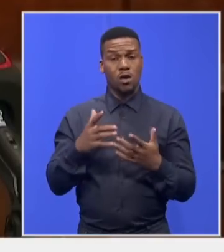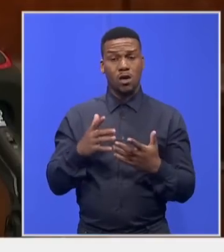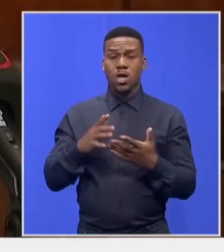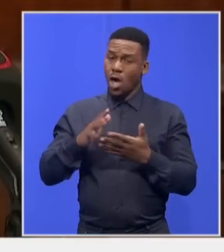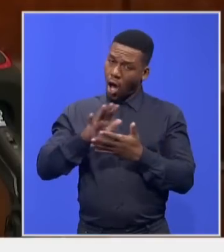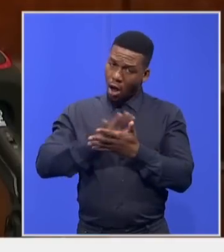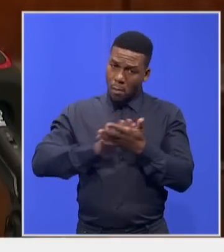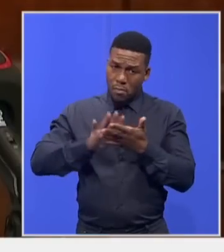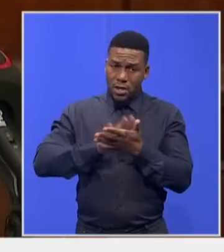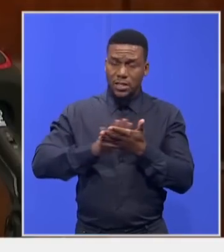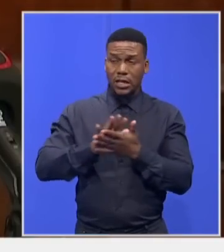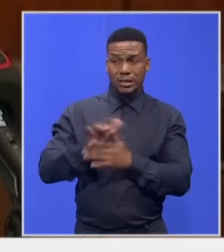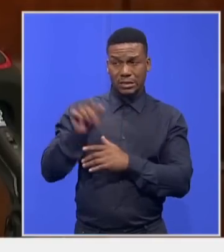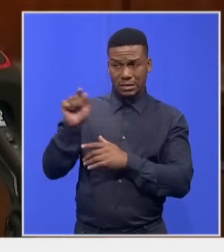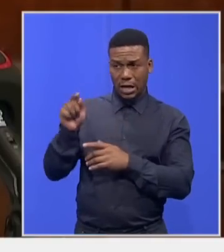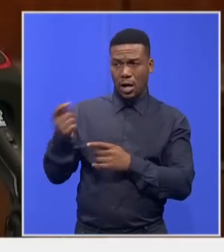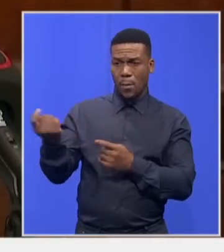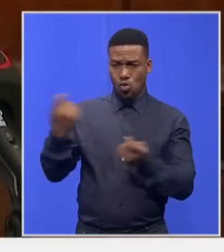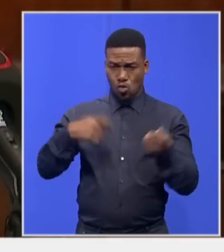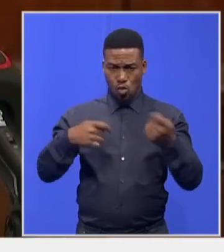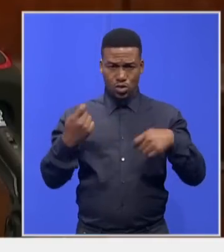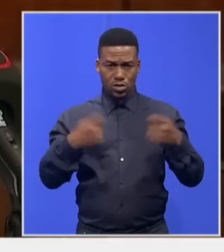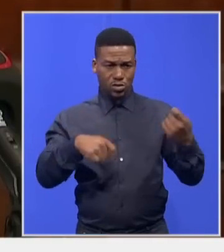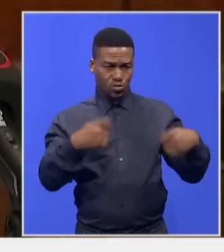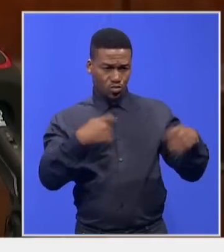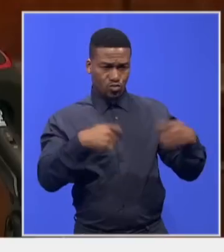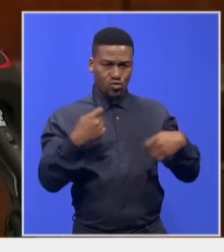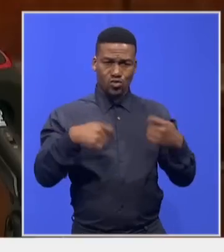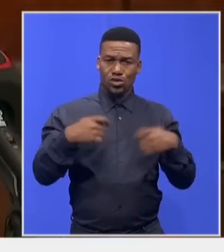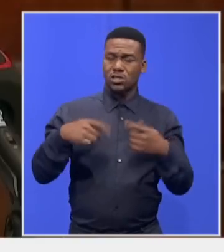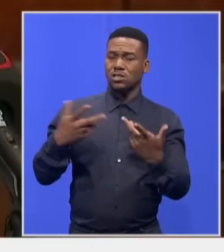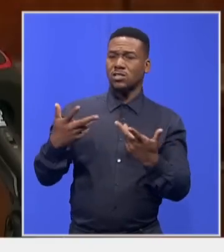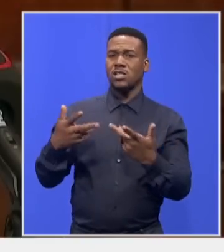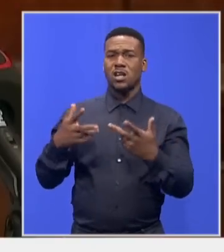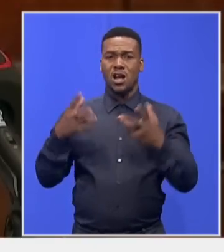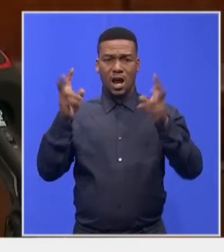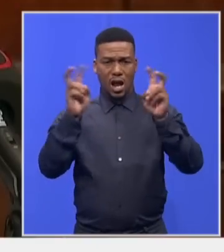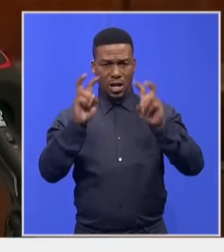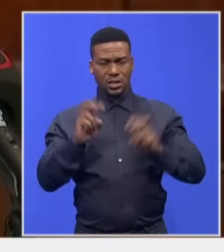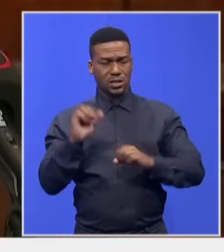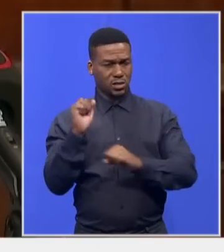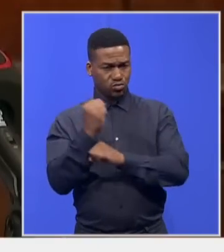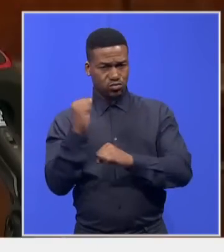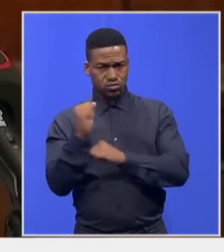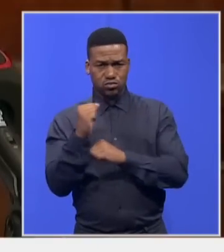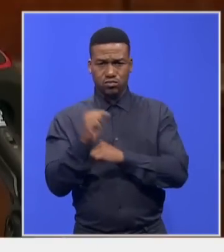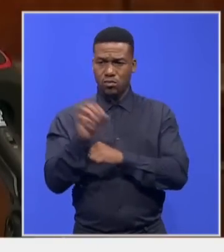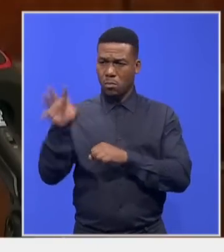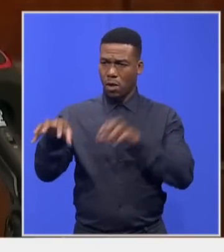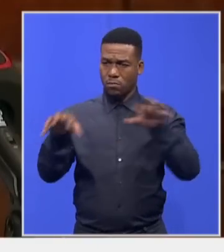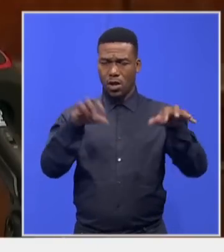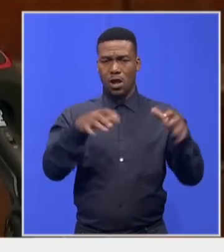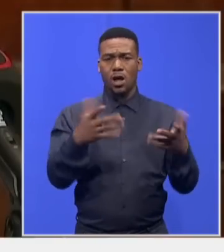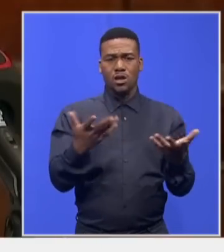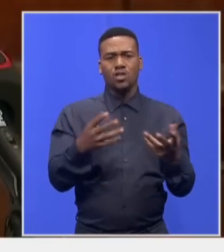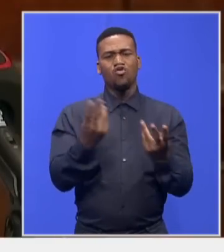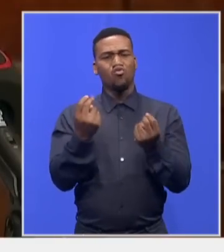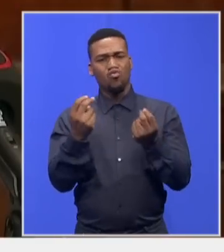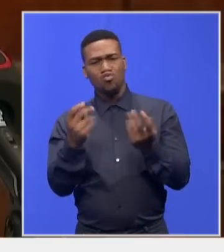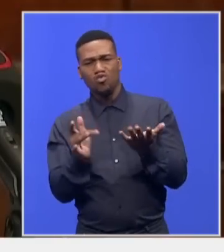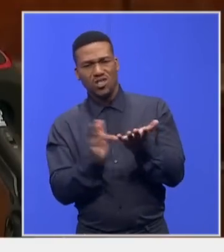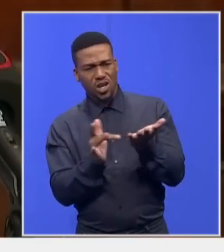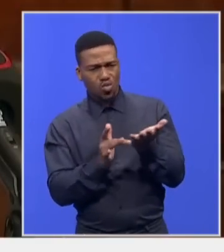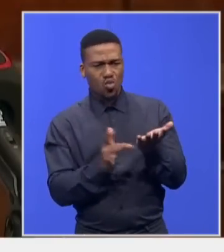of the various energy mixes from a generation point of view, or if you like, technologies that contributes